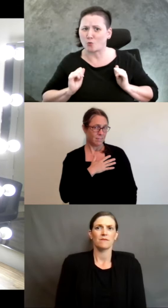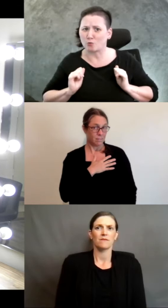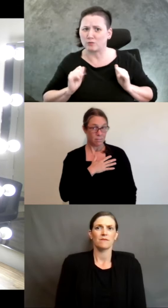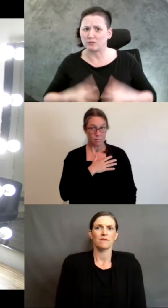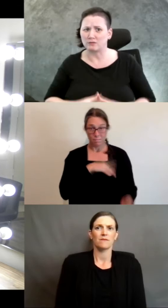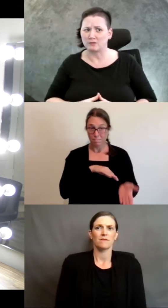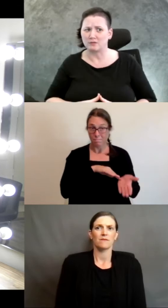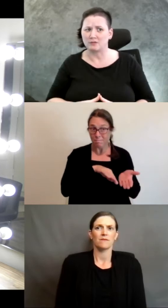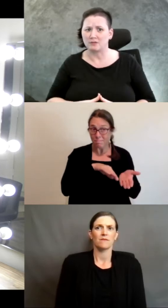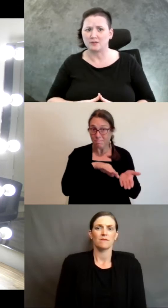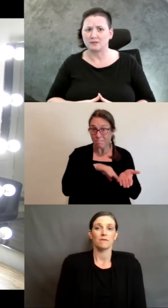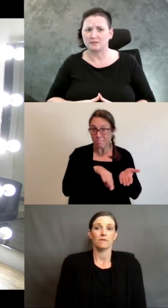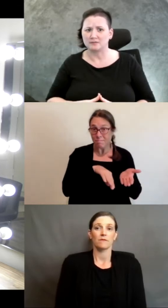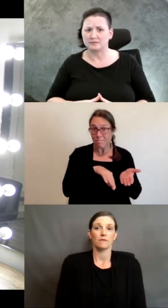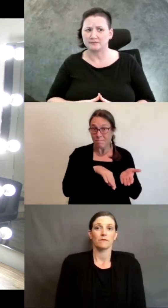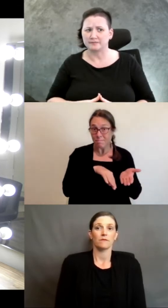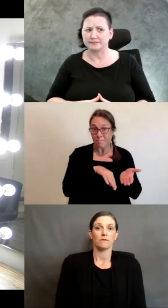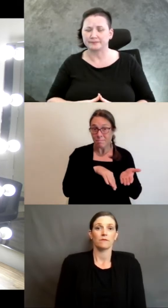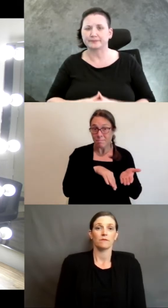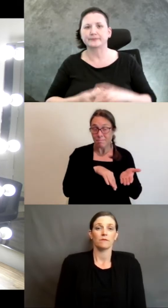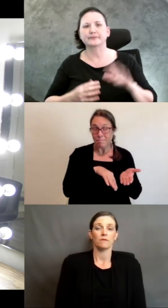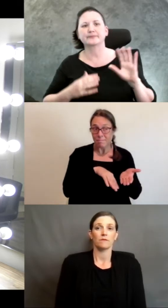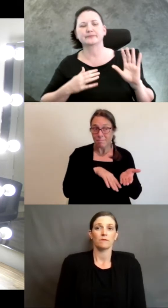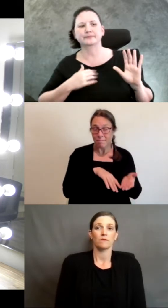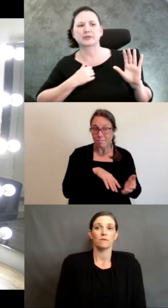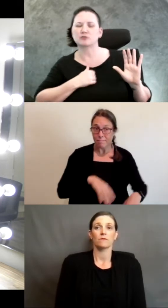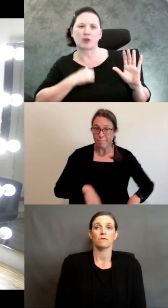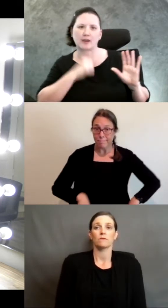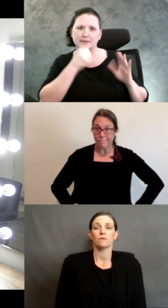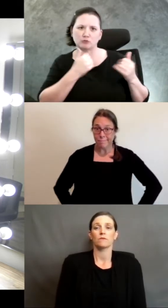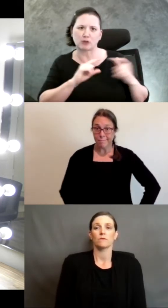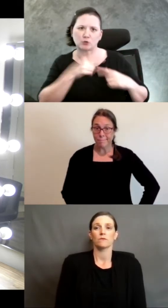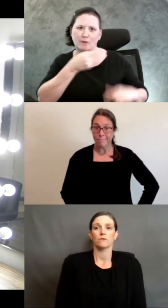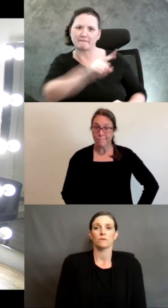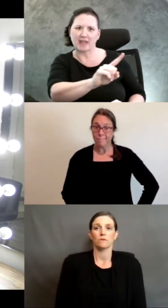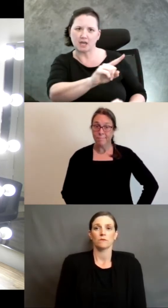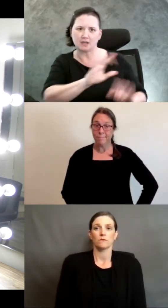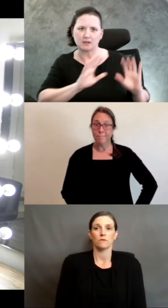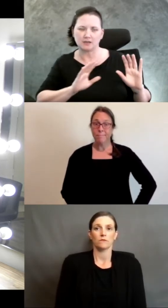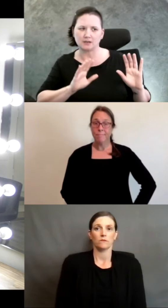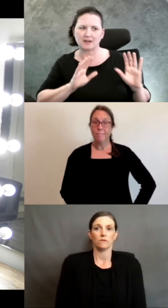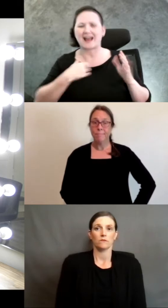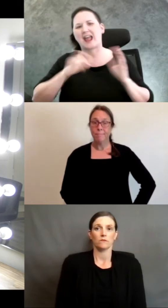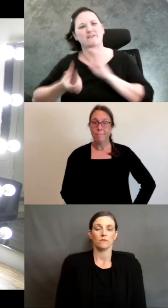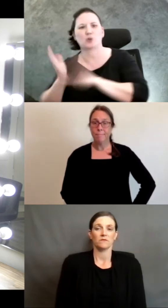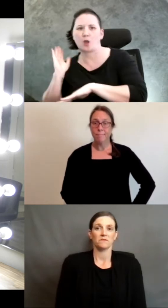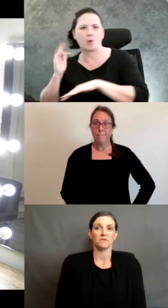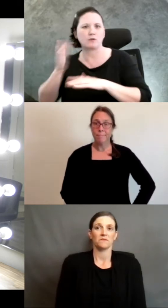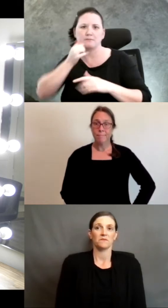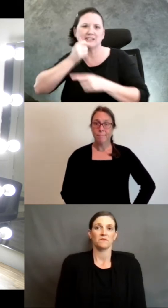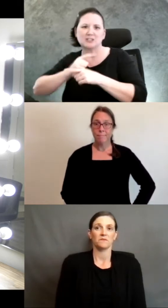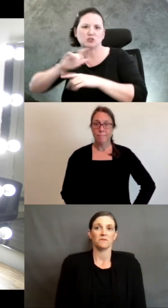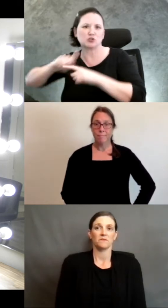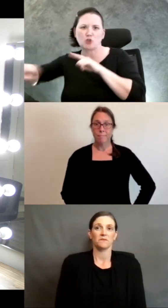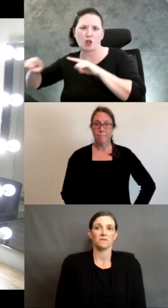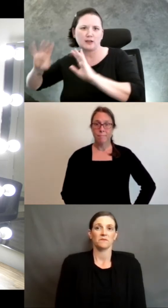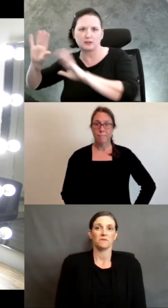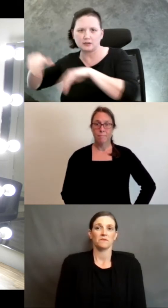me? Oh, so sorry. I didn't mean to offend. Look, I gotta go. My sister's on the other line.